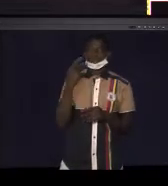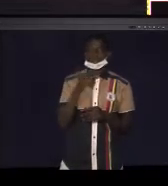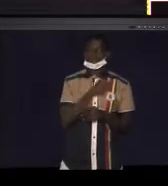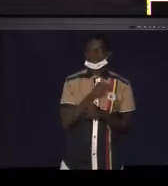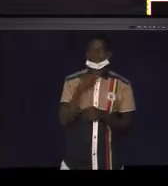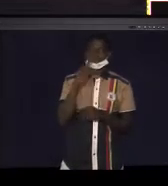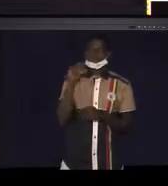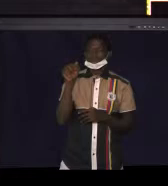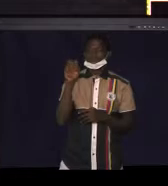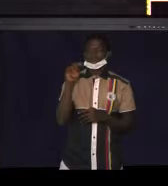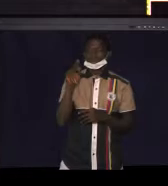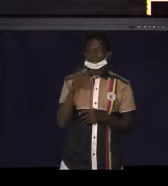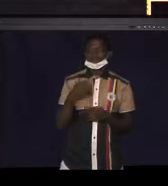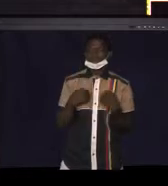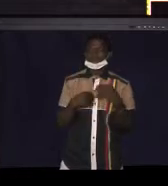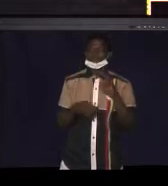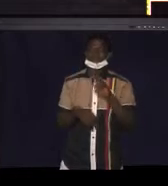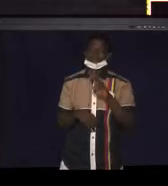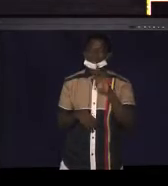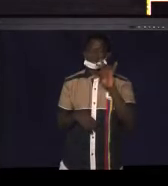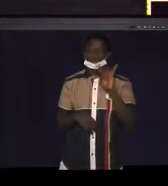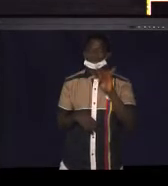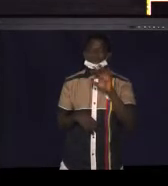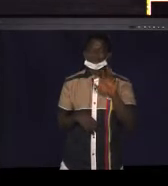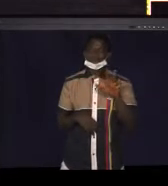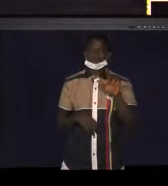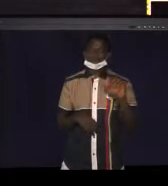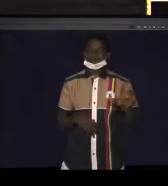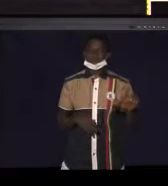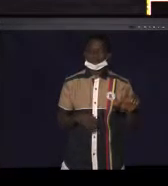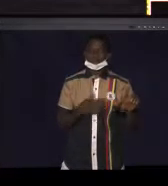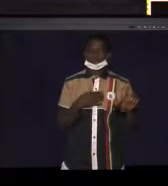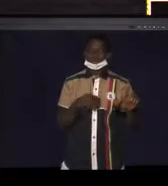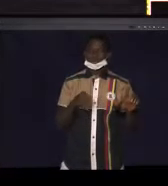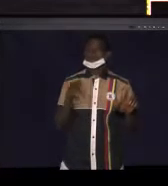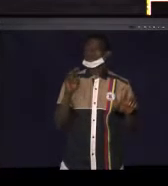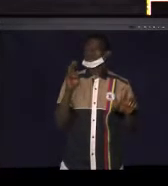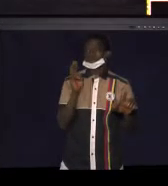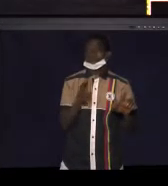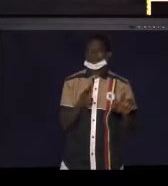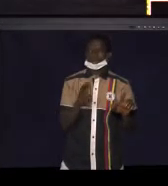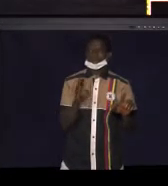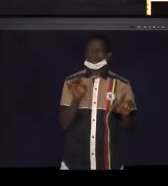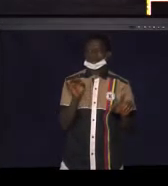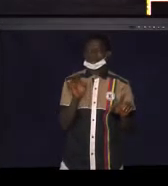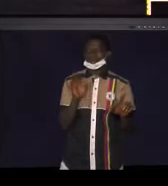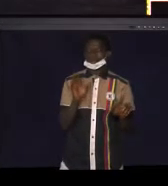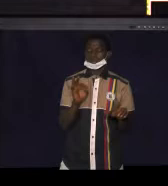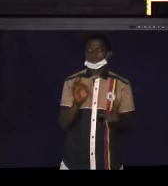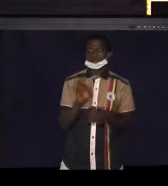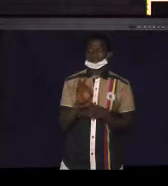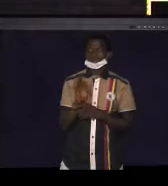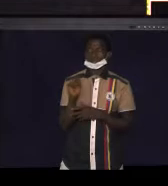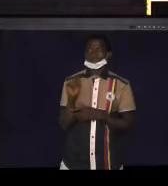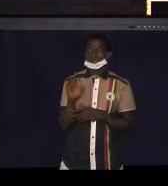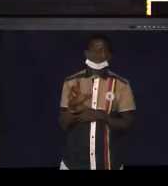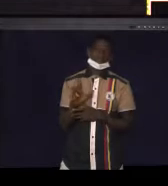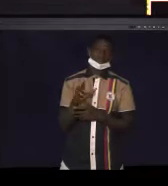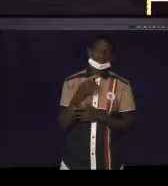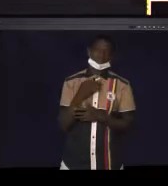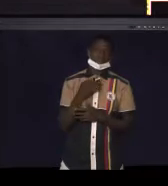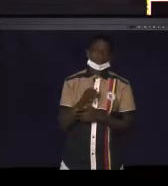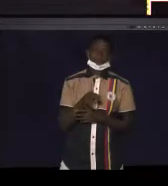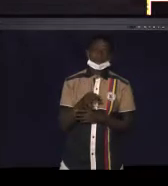tank had 273 liters, 289 milliliters of water. A tank